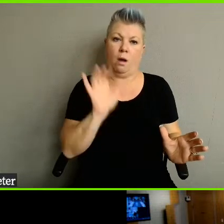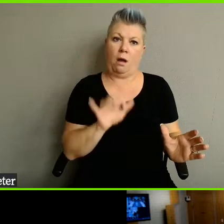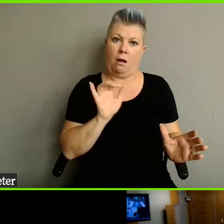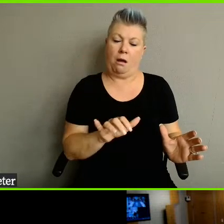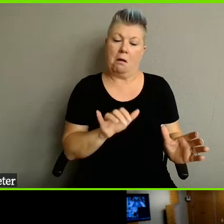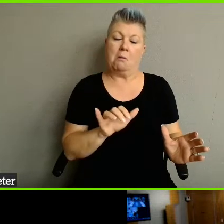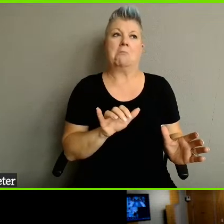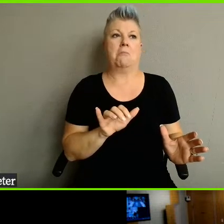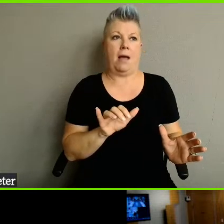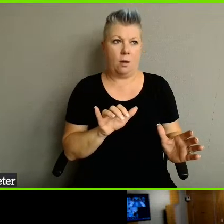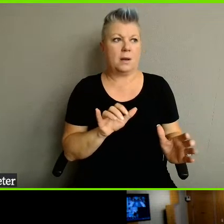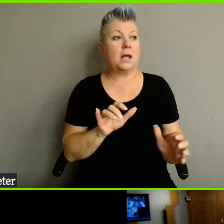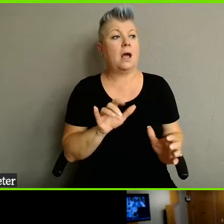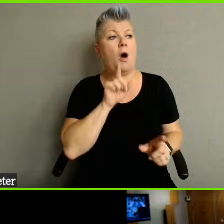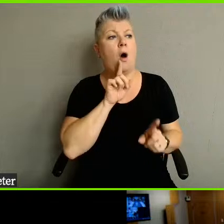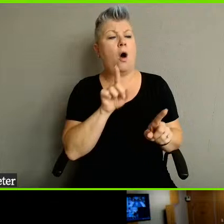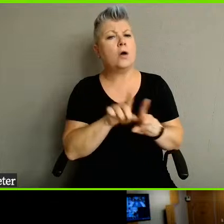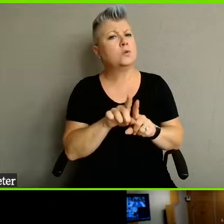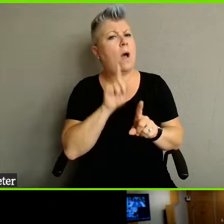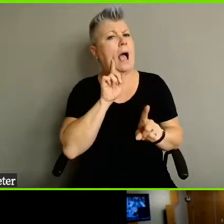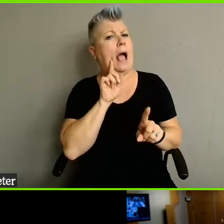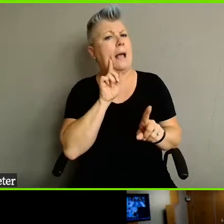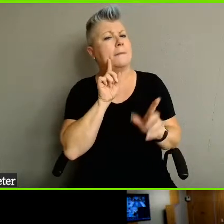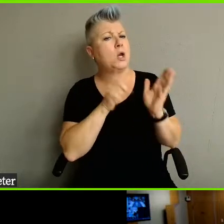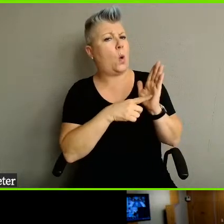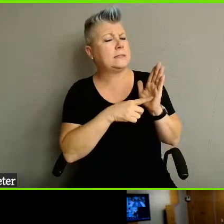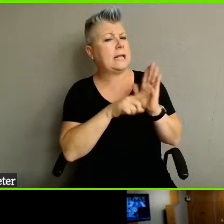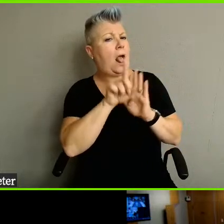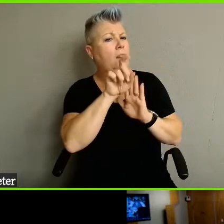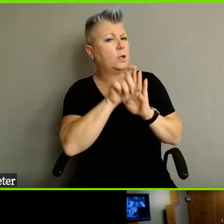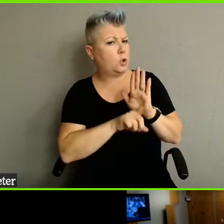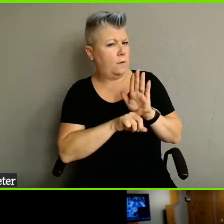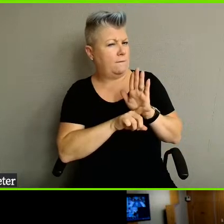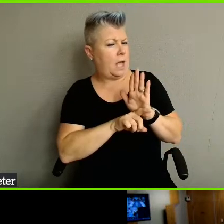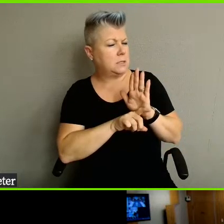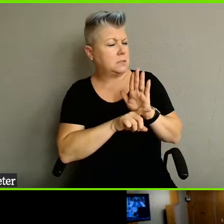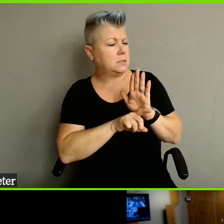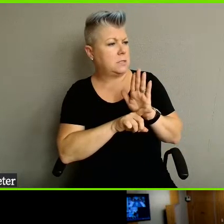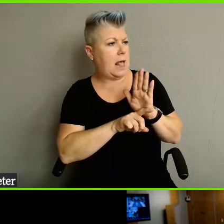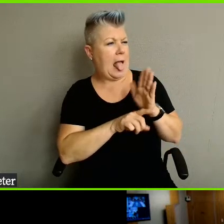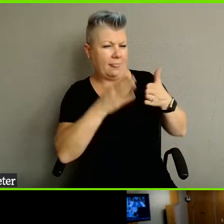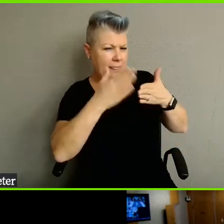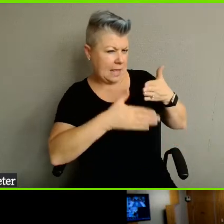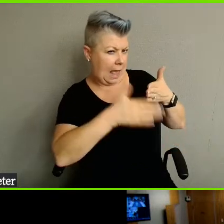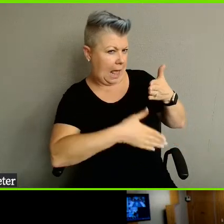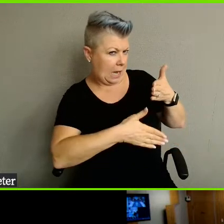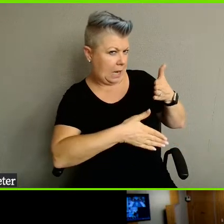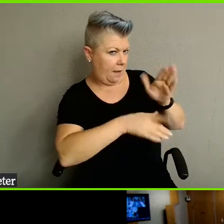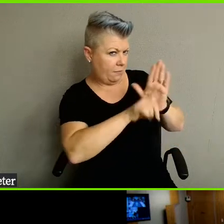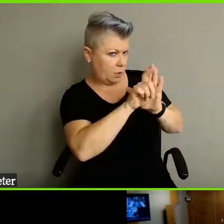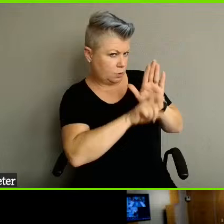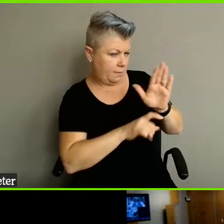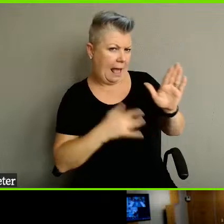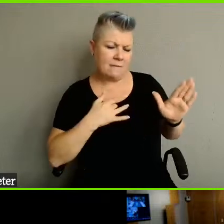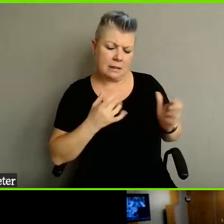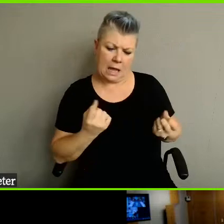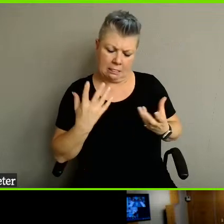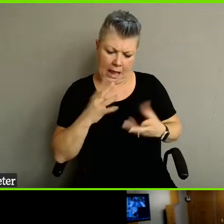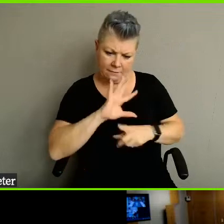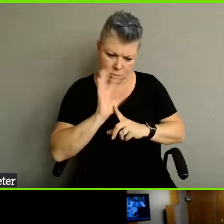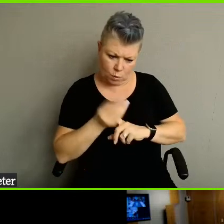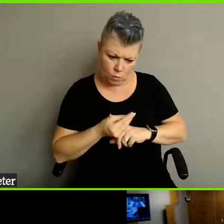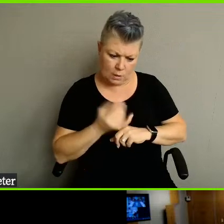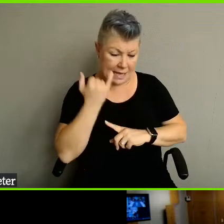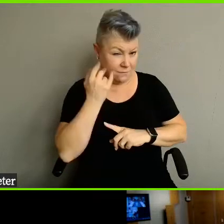making an observation, surveys here at the end, and I really feel a lot of this is cultural. If you